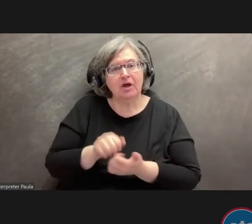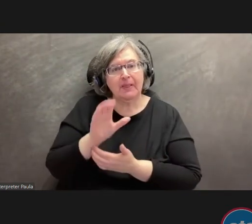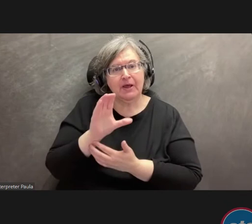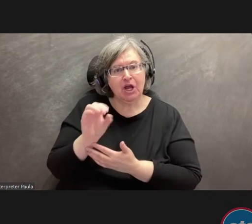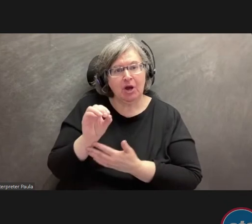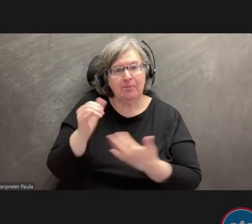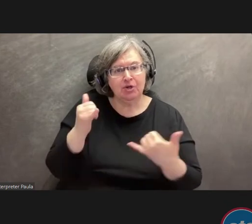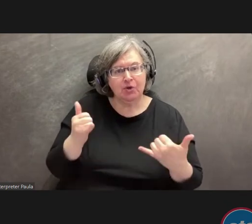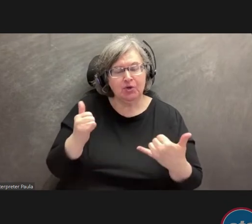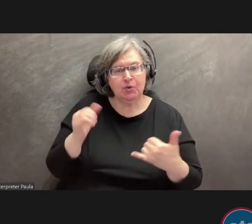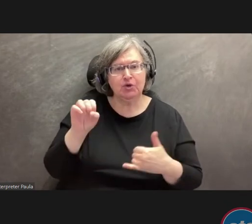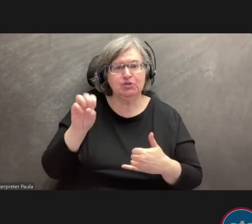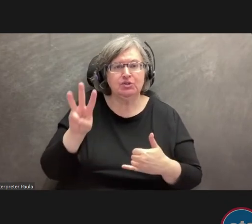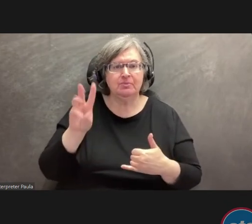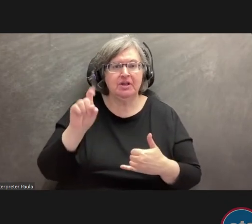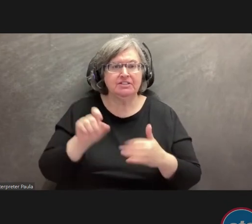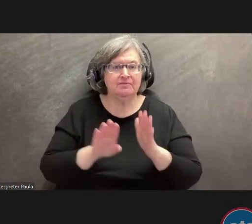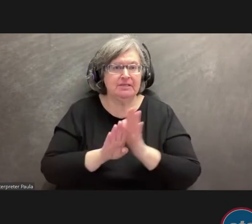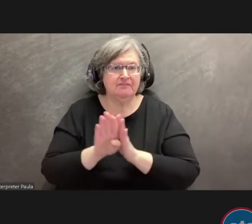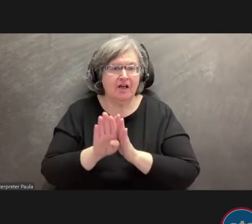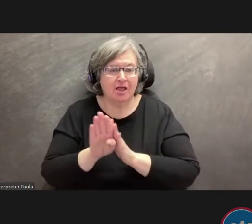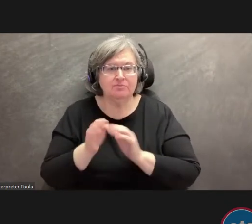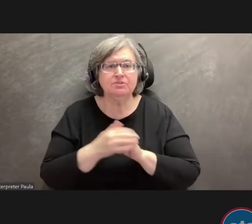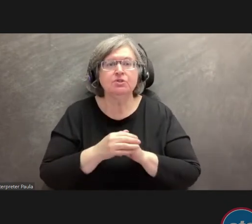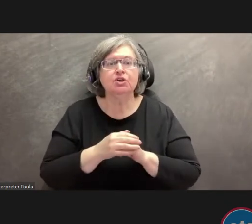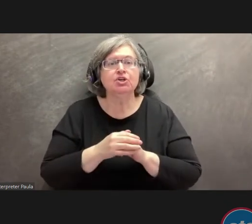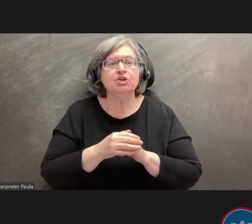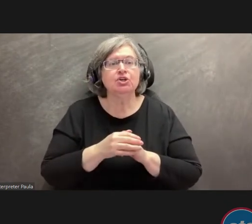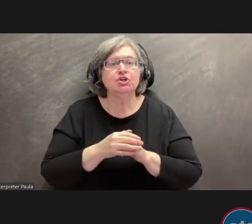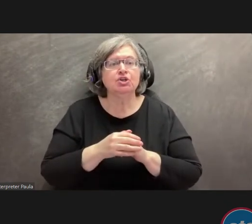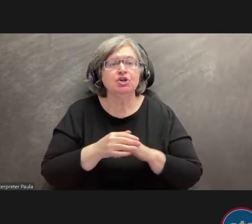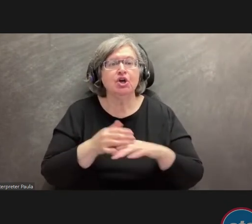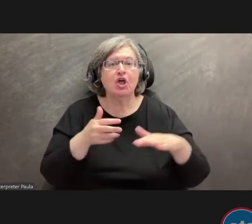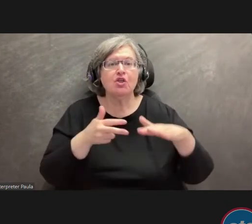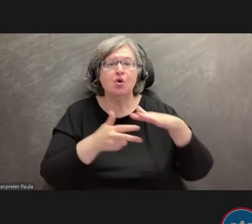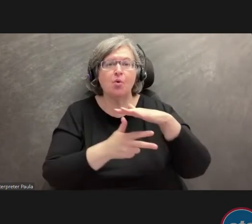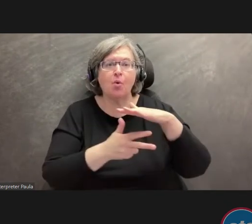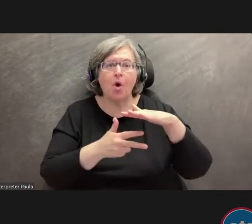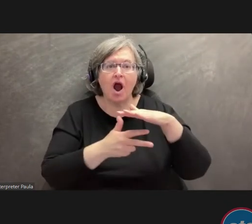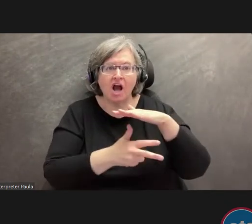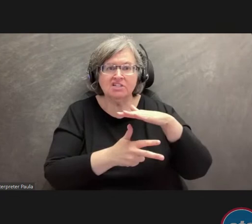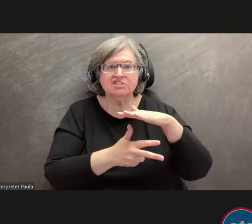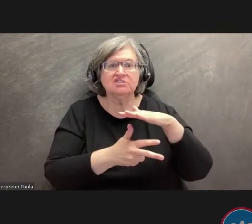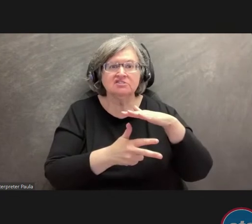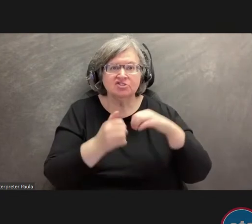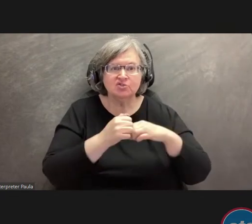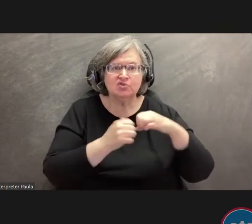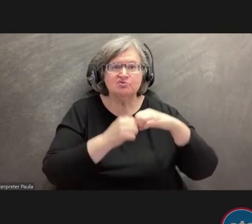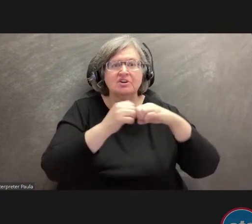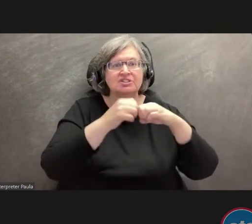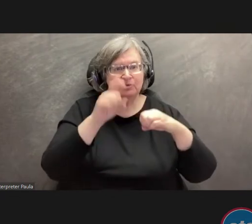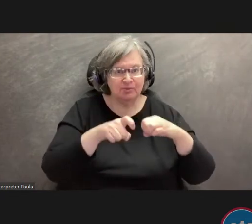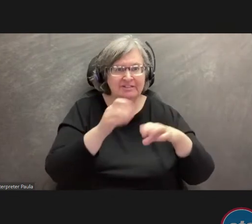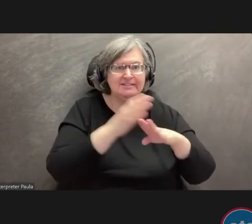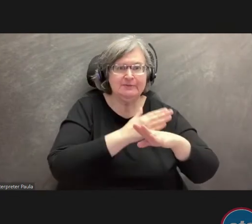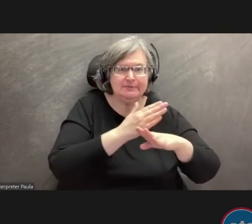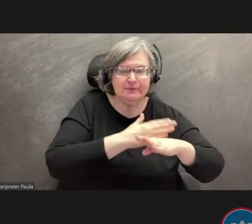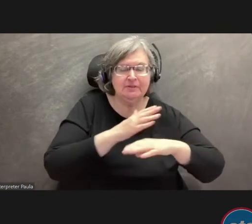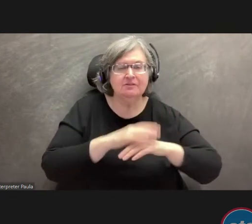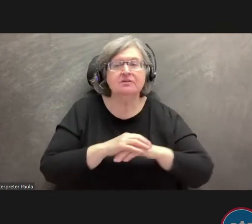now. The software has to be developed. The garage work infrastructure needs to be done. We will start